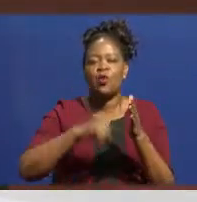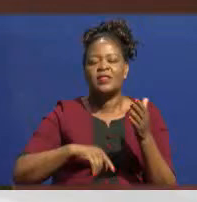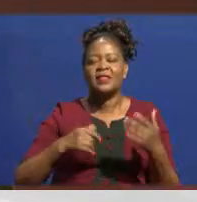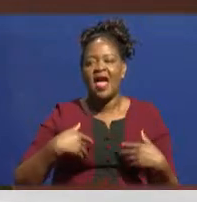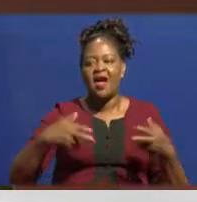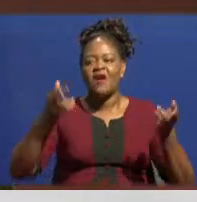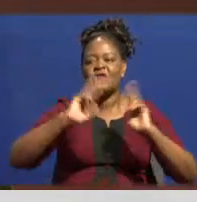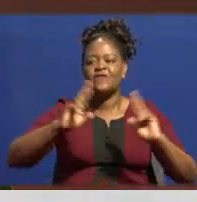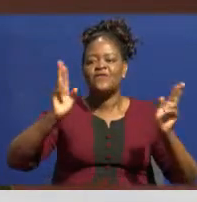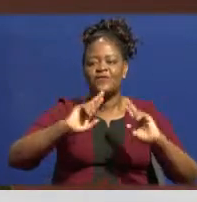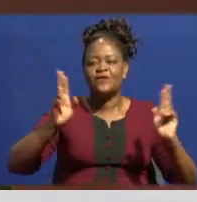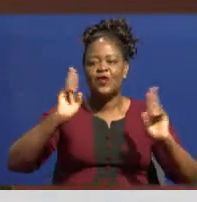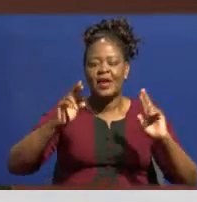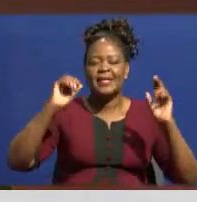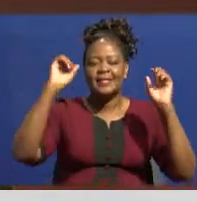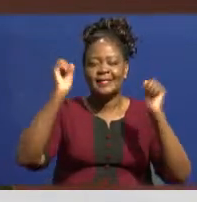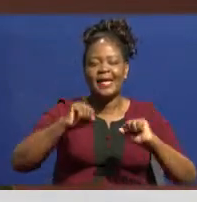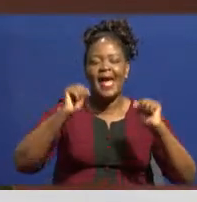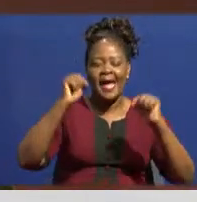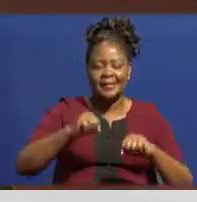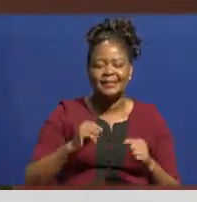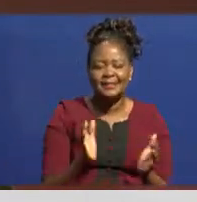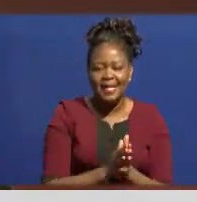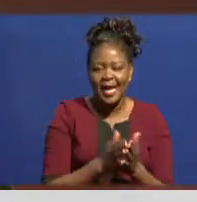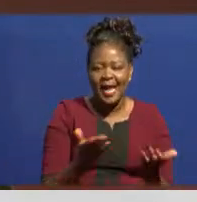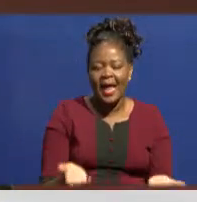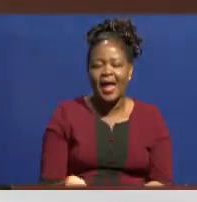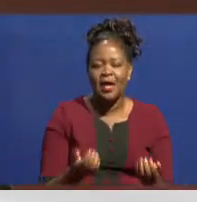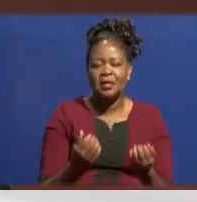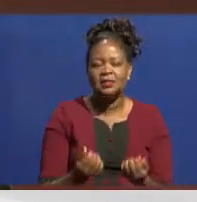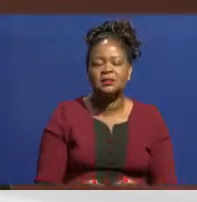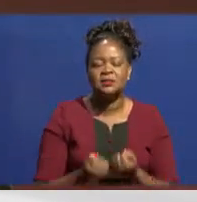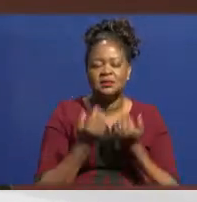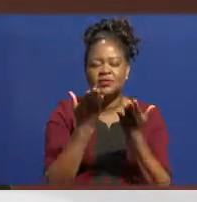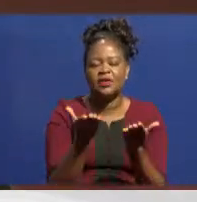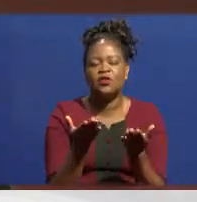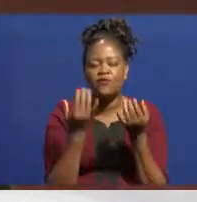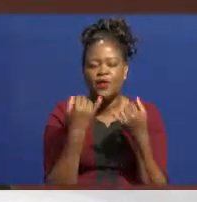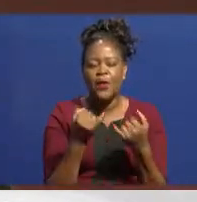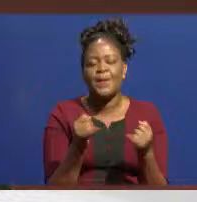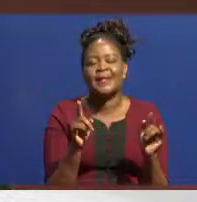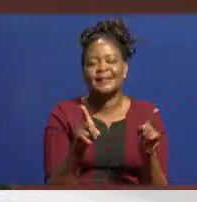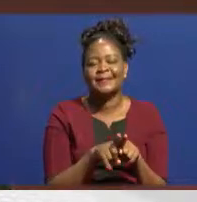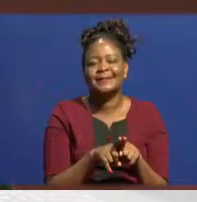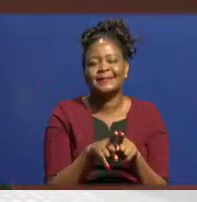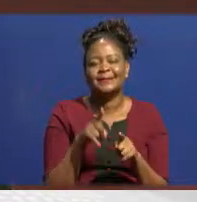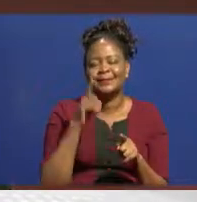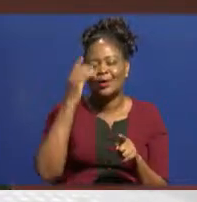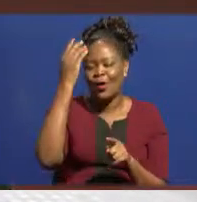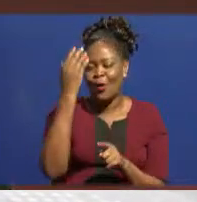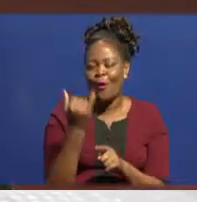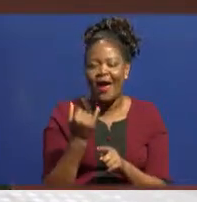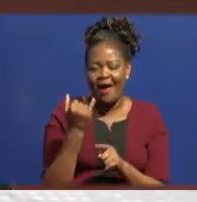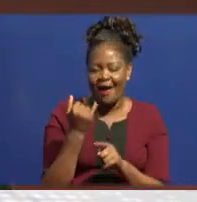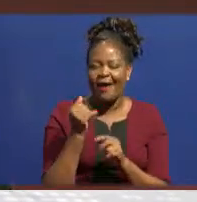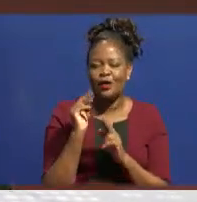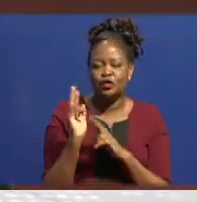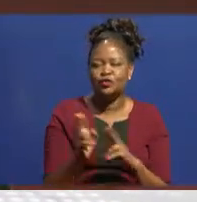already consented to, and delivering or implementing the same, so that the